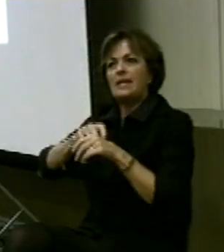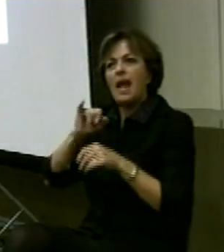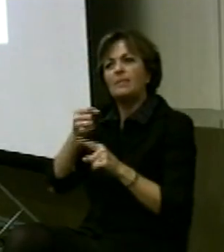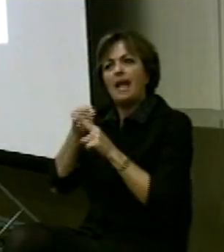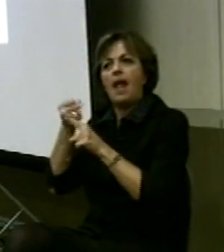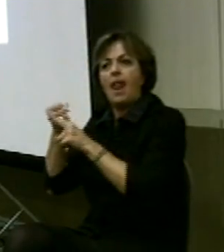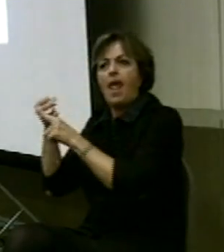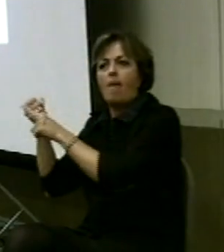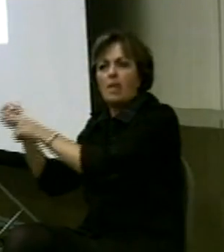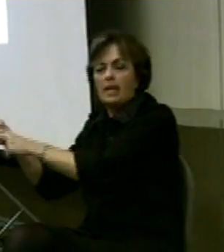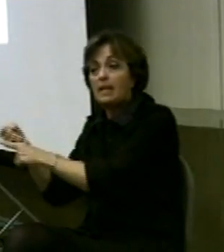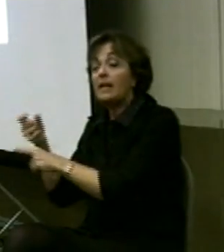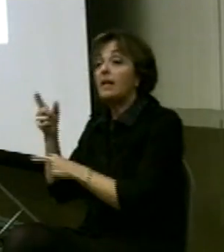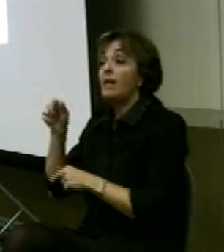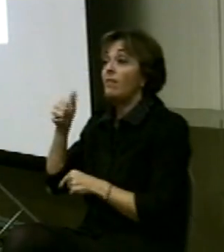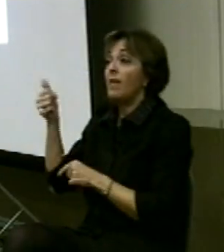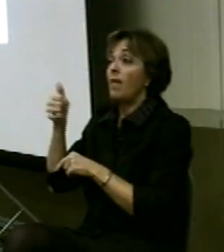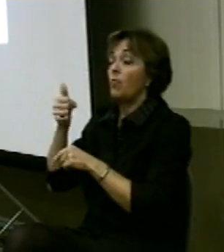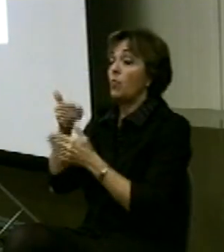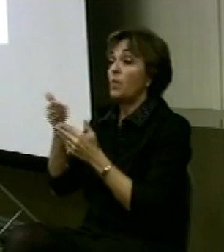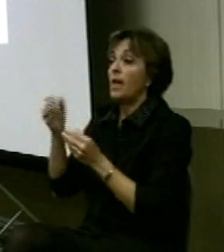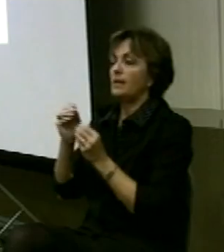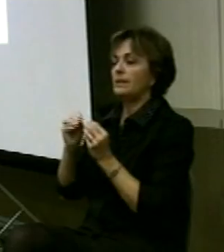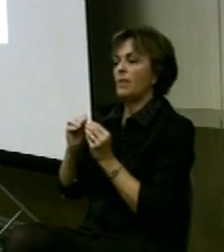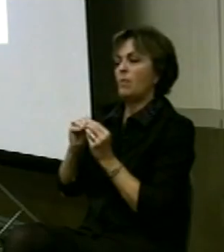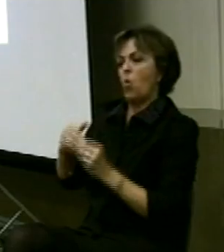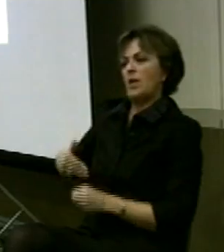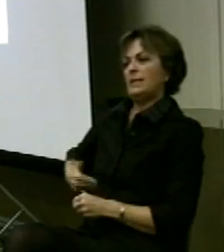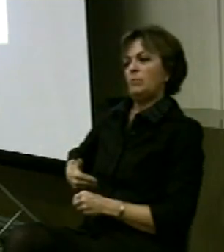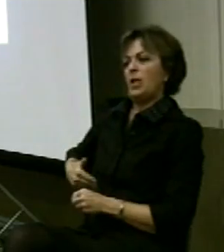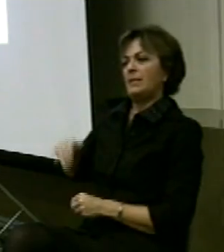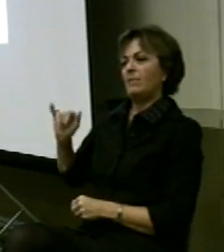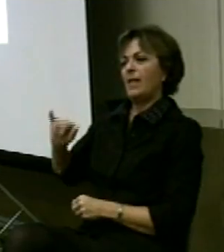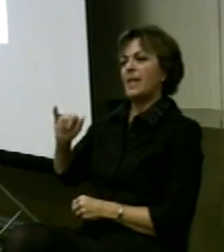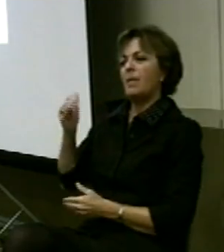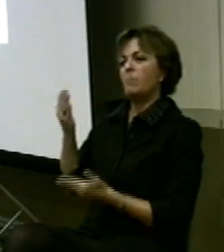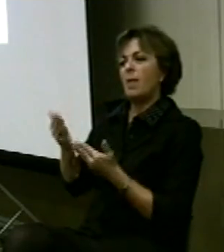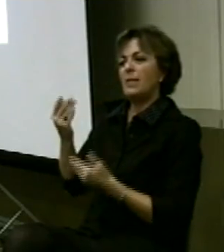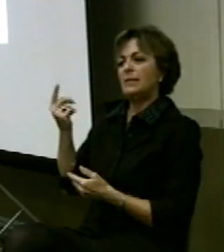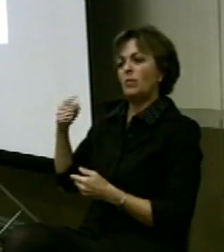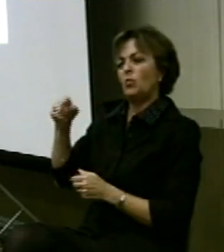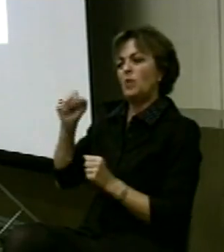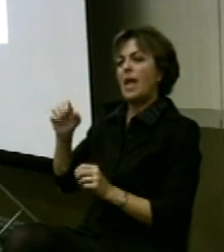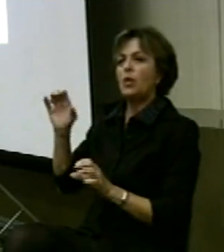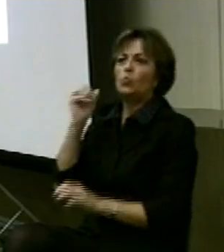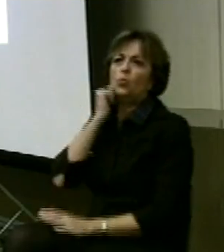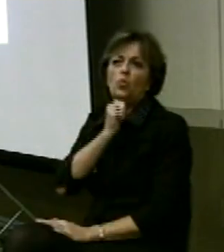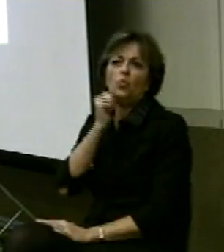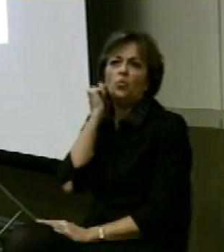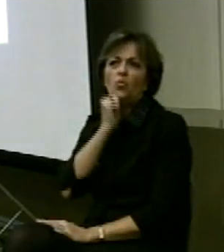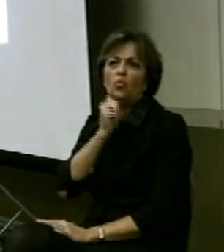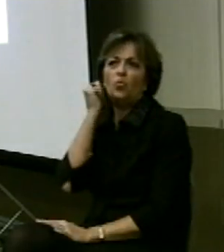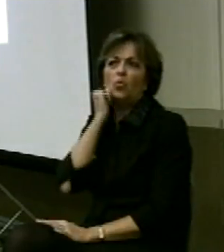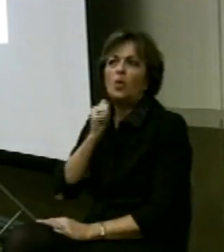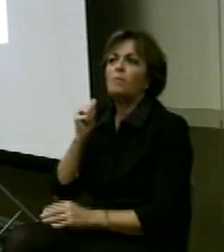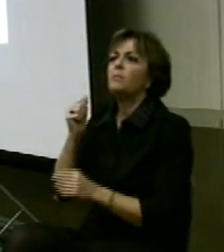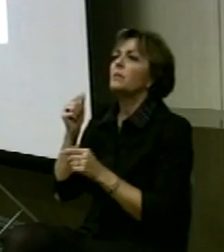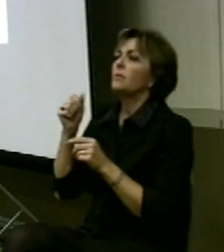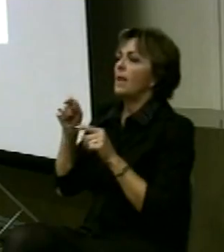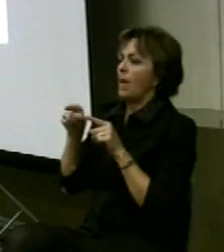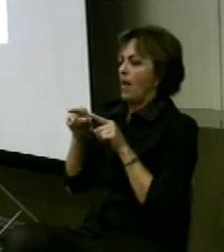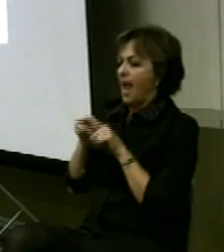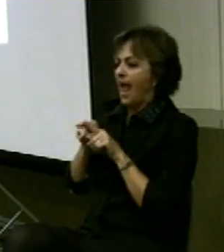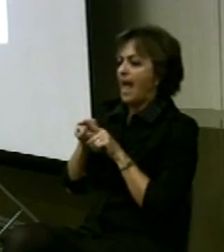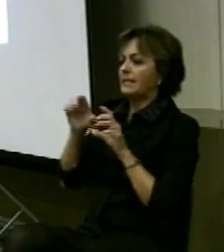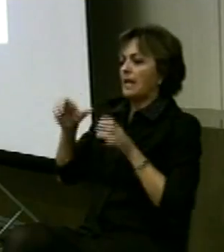happened? The other thing is something more subjective like that might be something that you could do day in and day out as the classroom teacher while